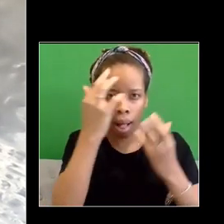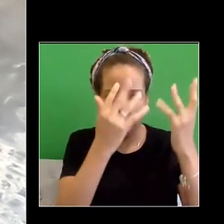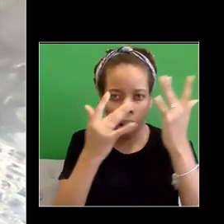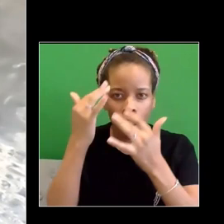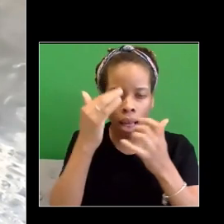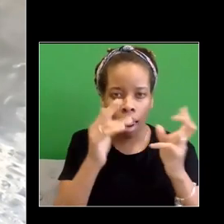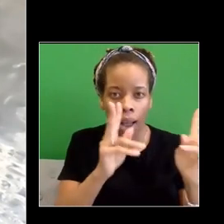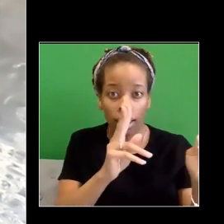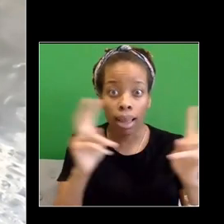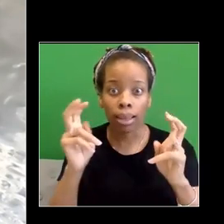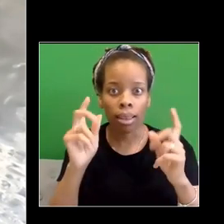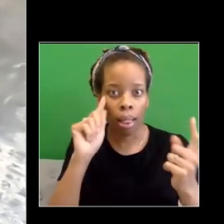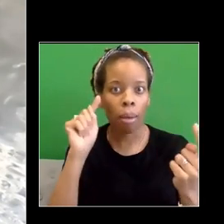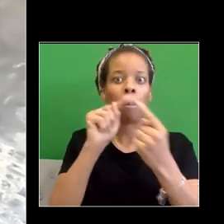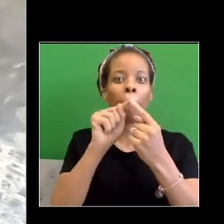And